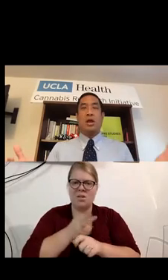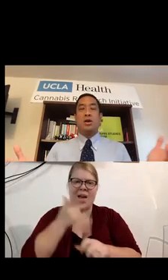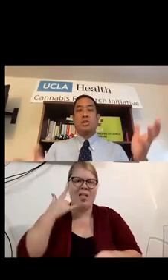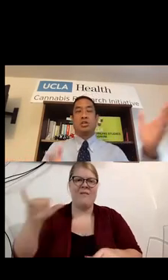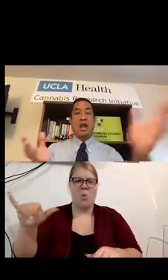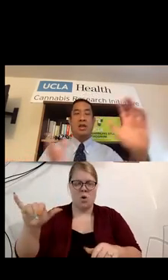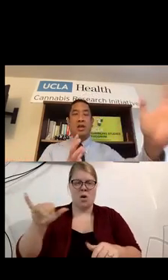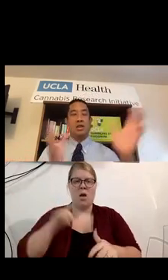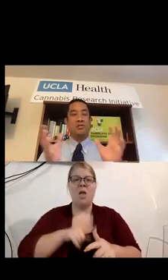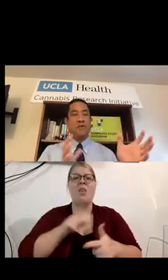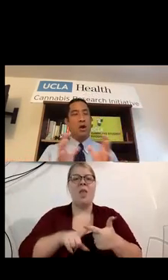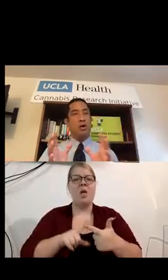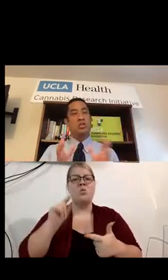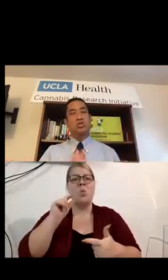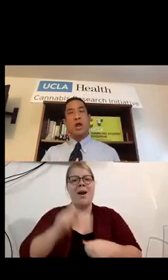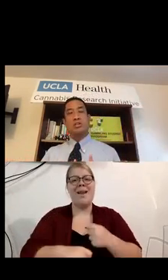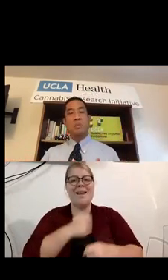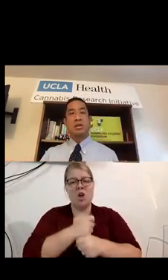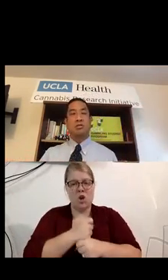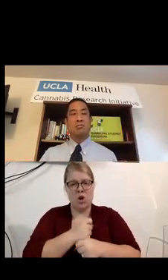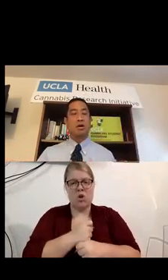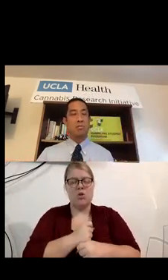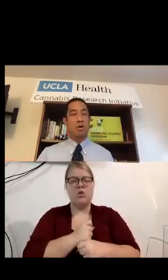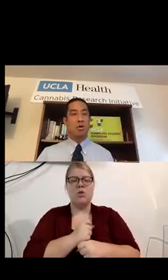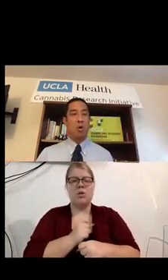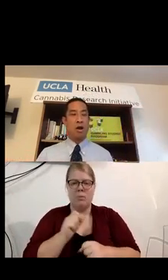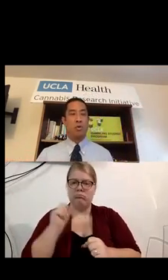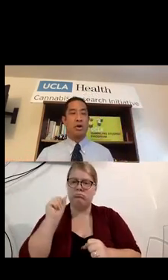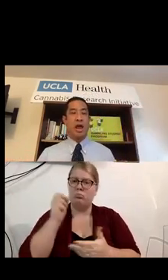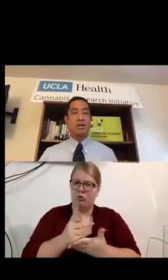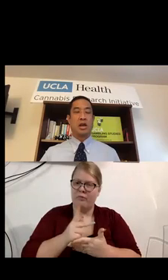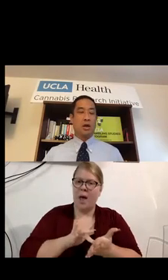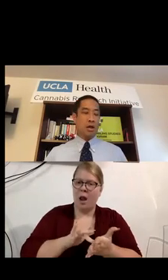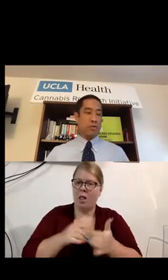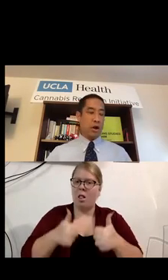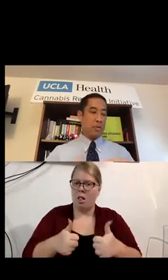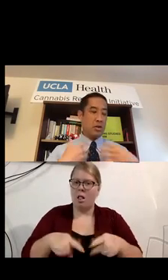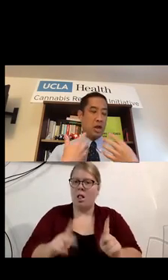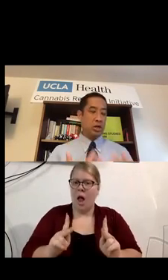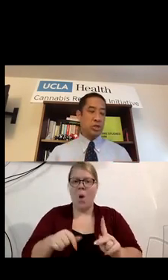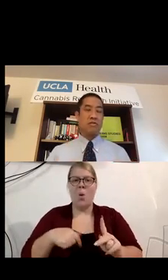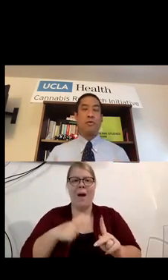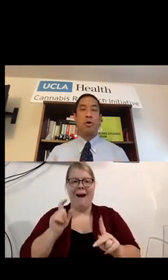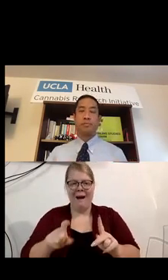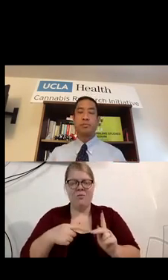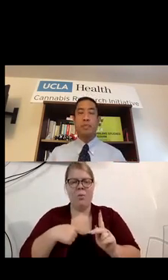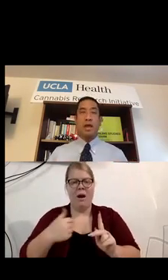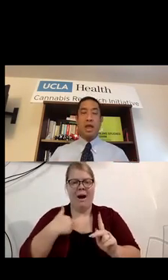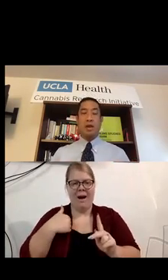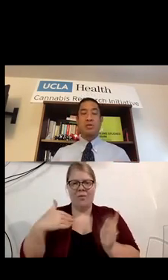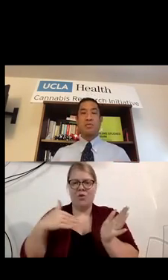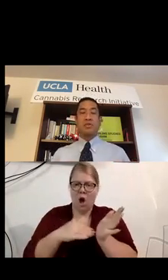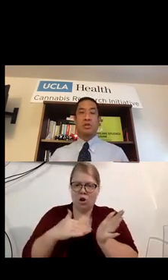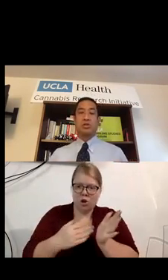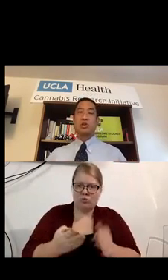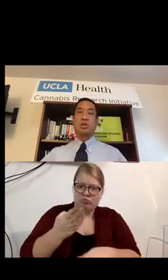20 years, it sat in this very strange space of medical marijuana, where you had to get a recommendation for